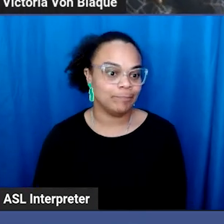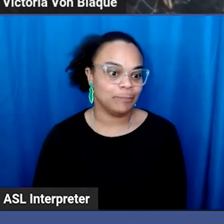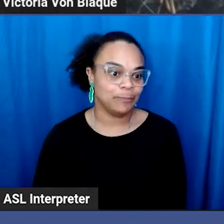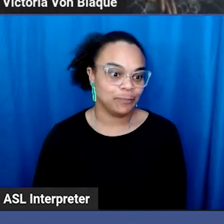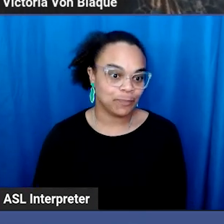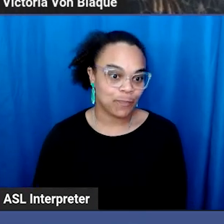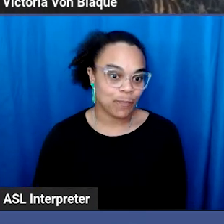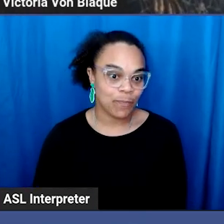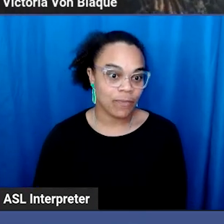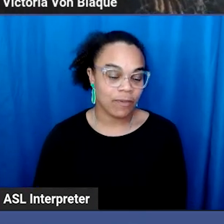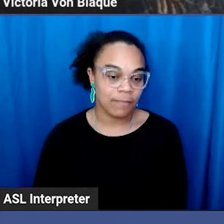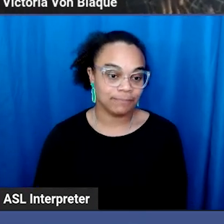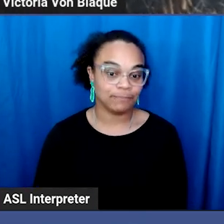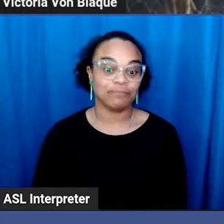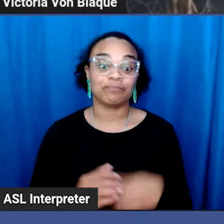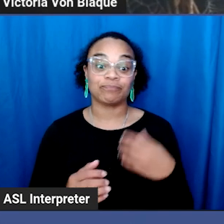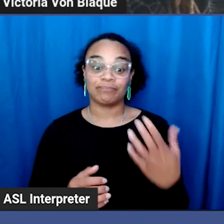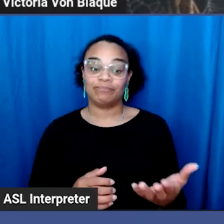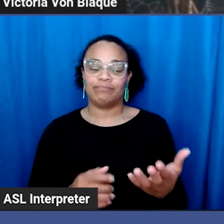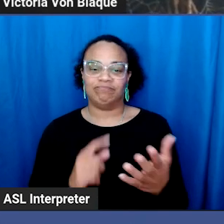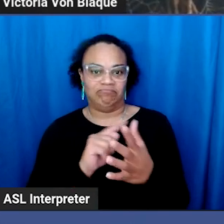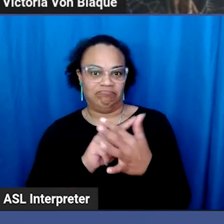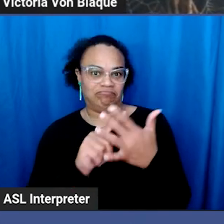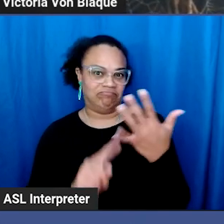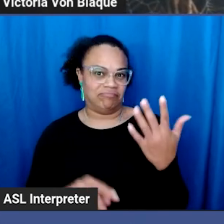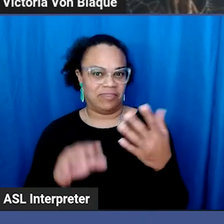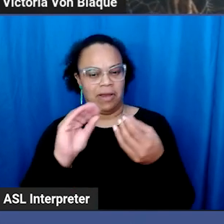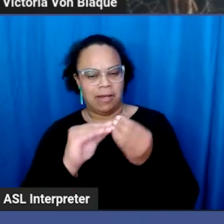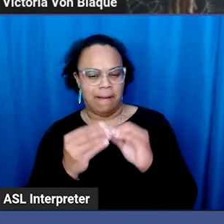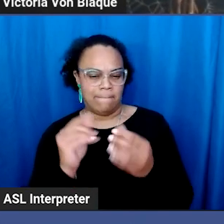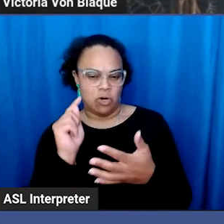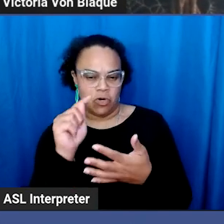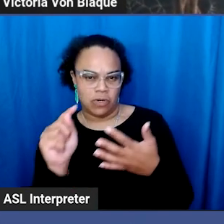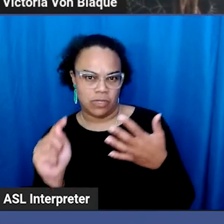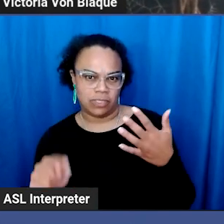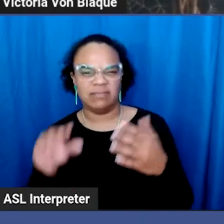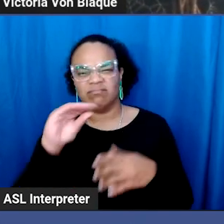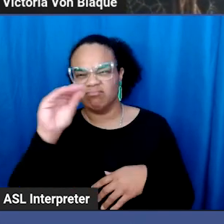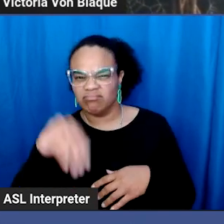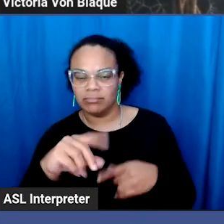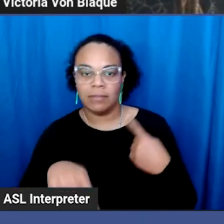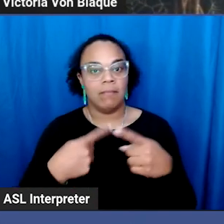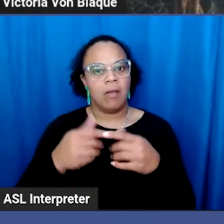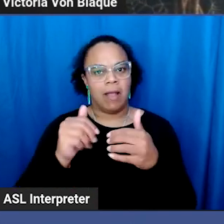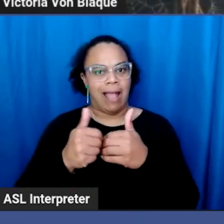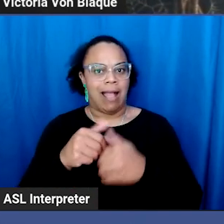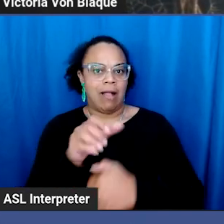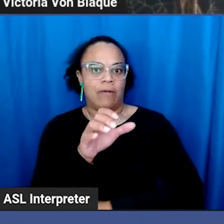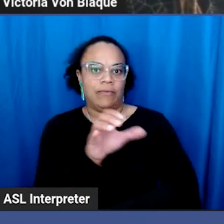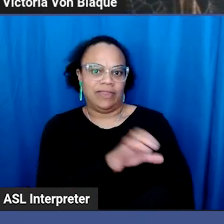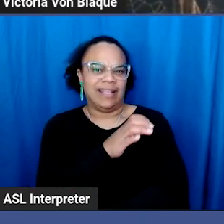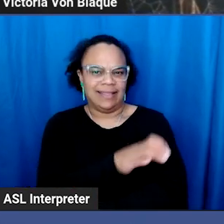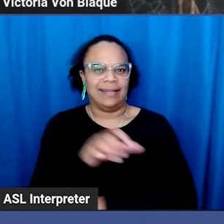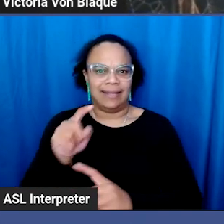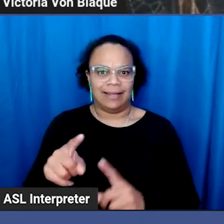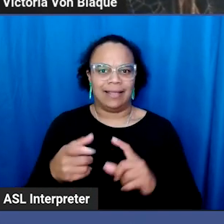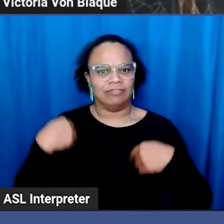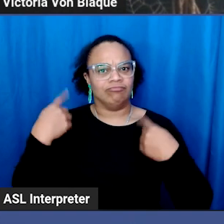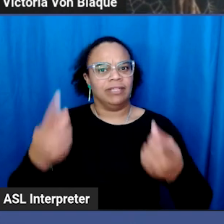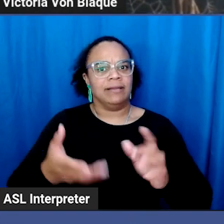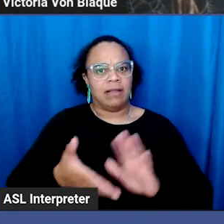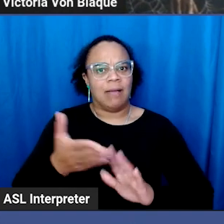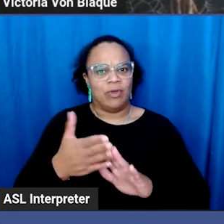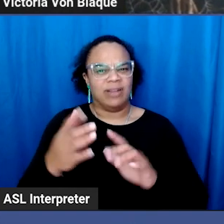So here are some numbers of how the clinic has been operating since its